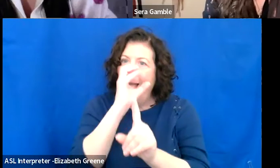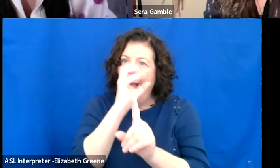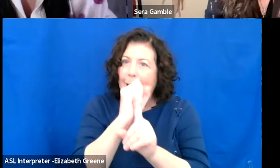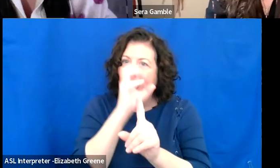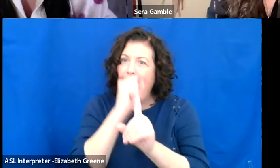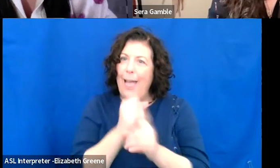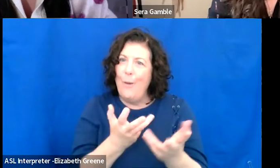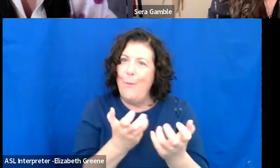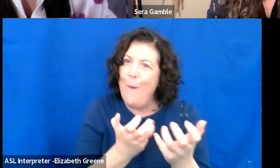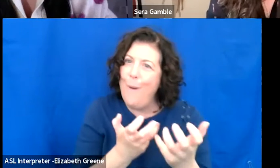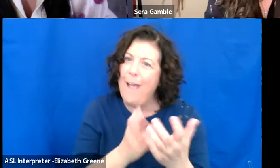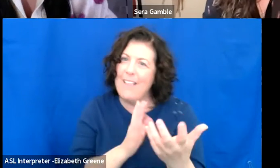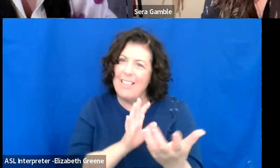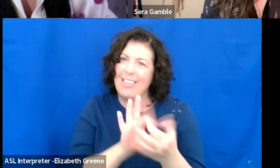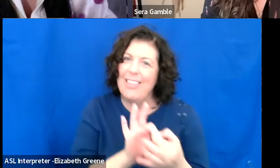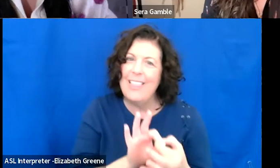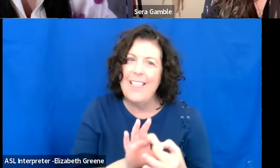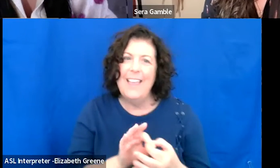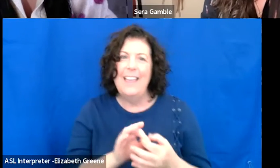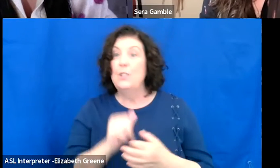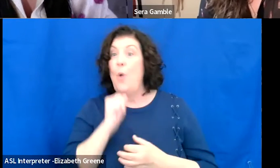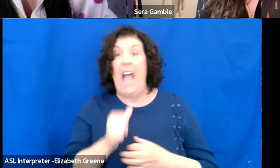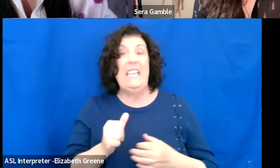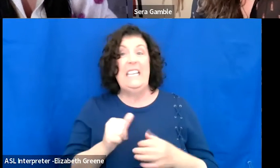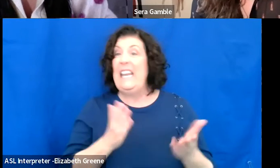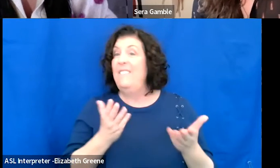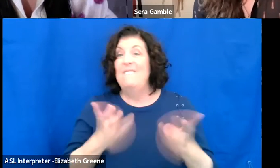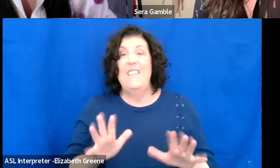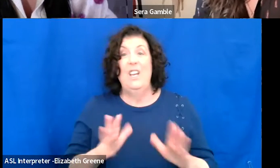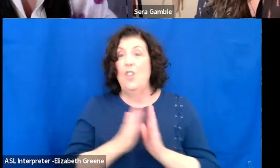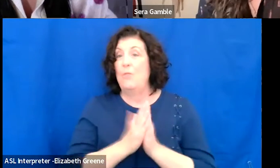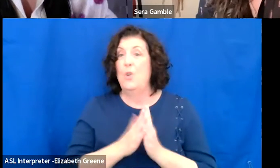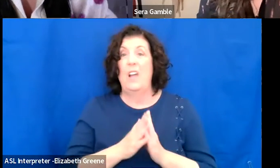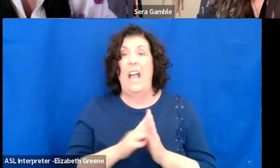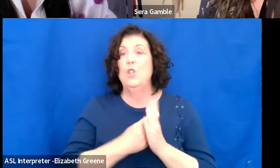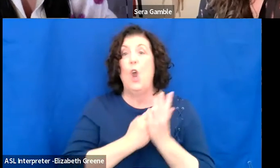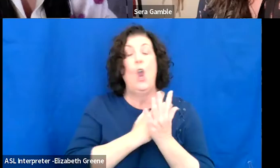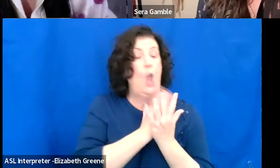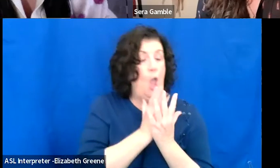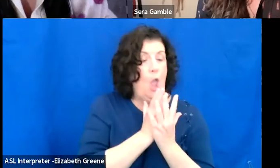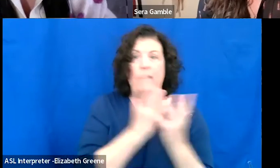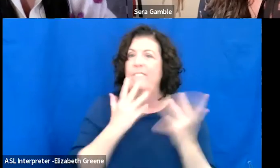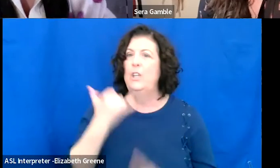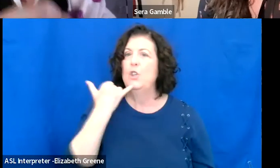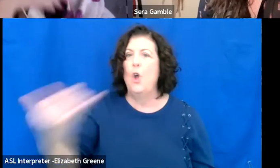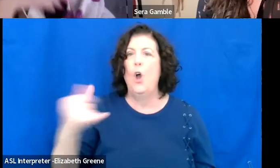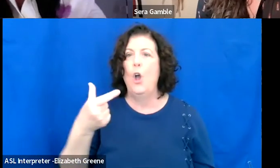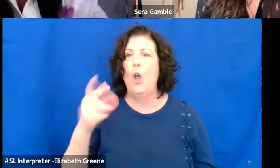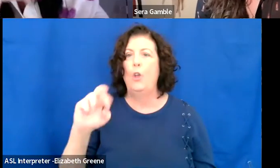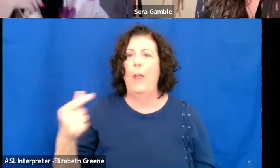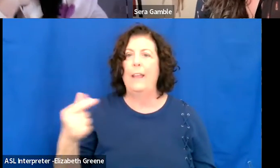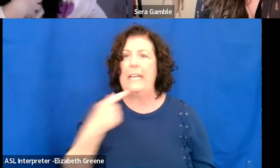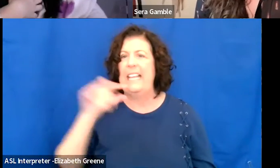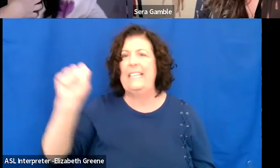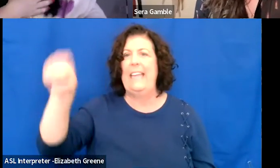was not finished with the book. I just had sort of like started the book and I called Greg. I was like, yes, for sure. Wow. And how